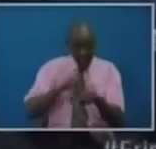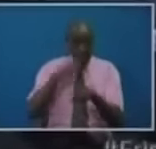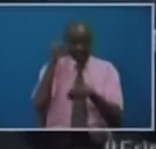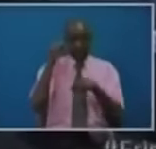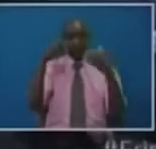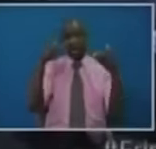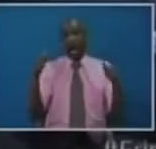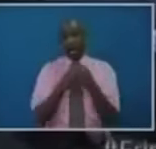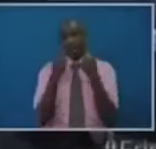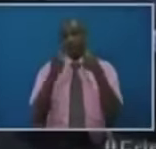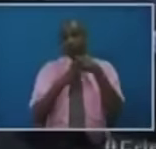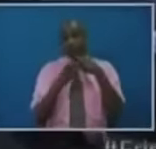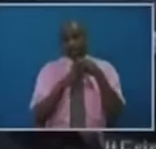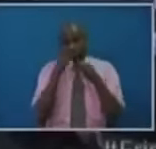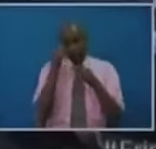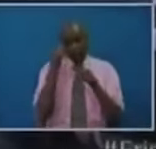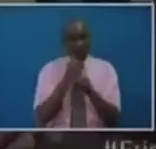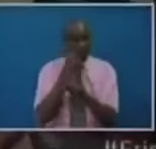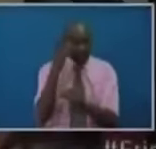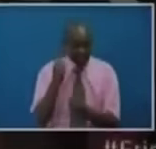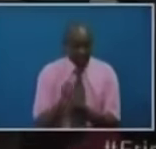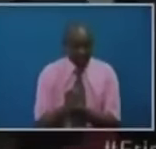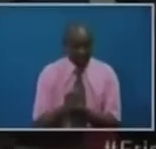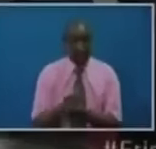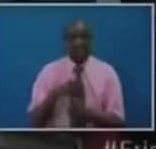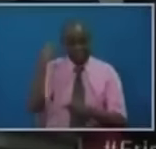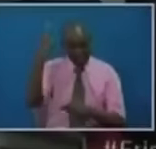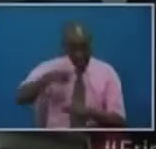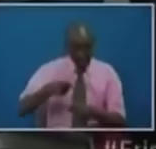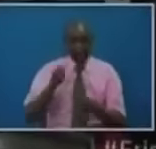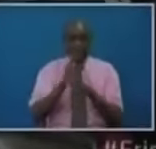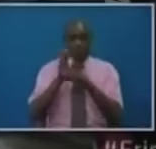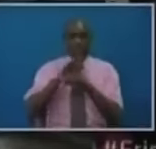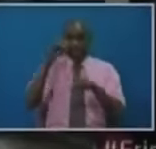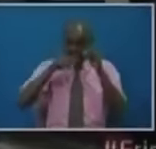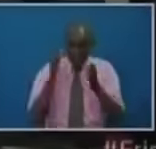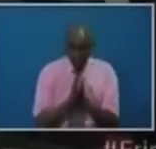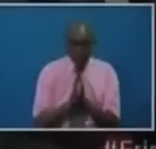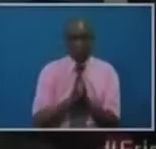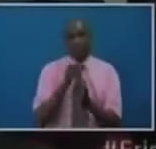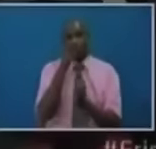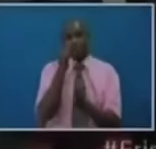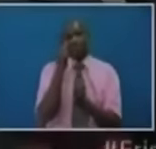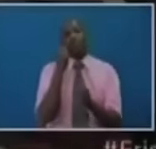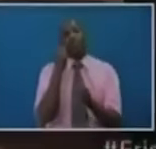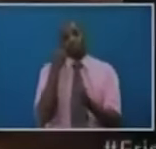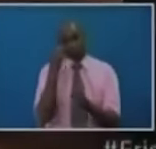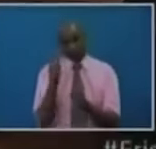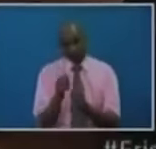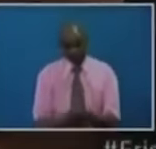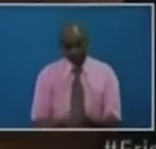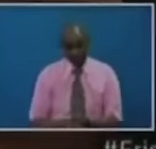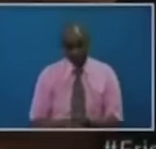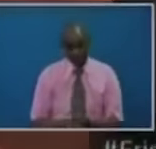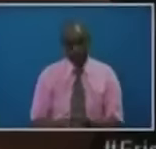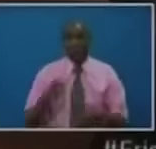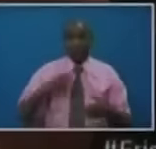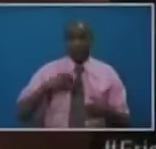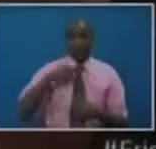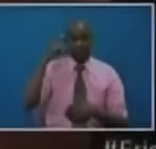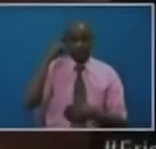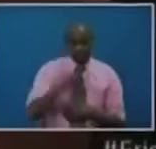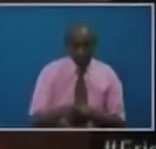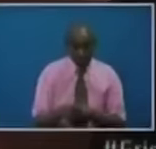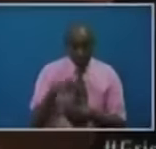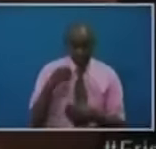presidential elections in July 2015, come next Burundi elections in 2020. So those who think I'm the one